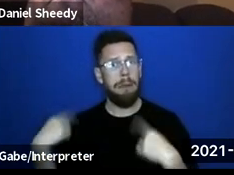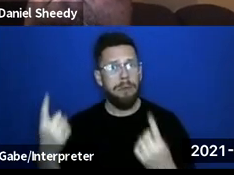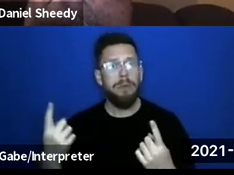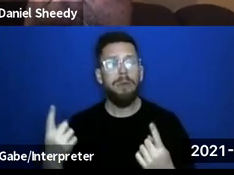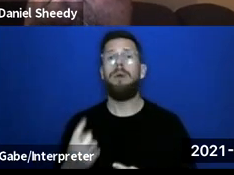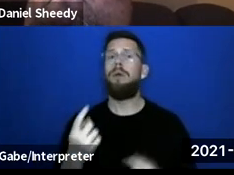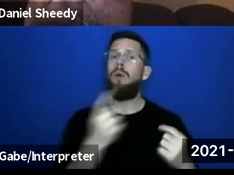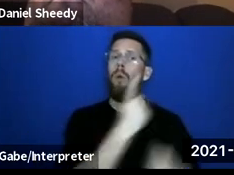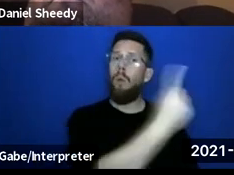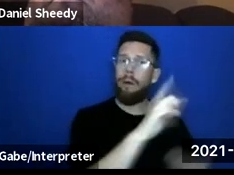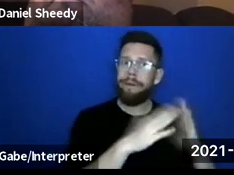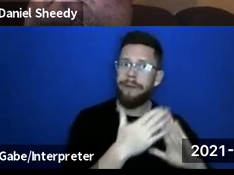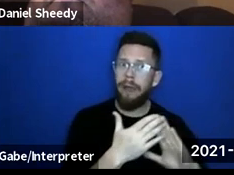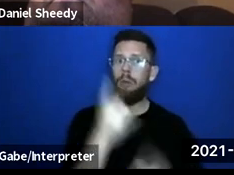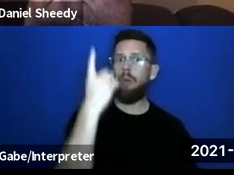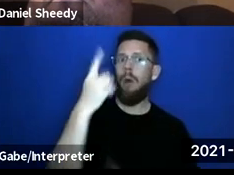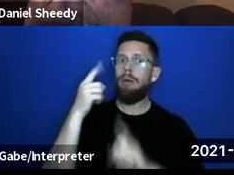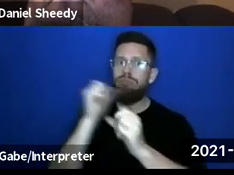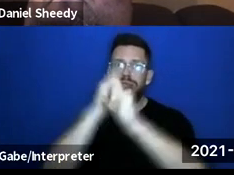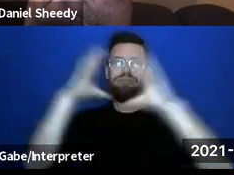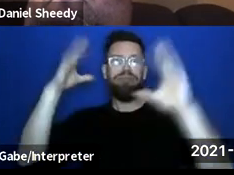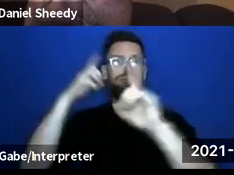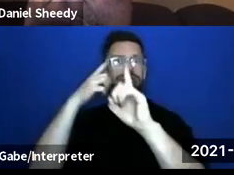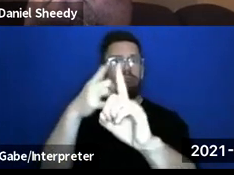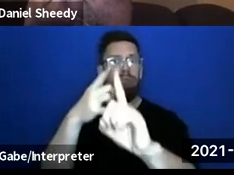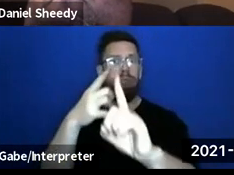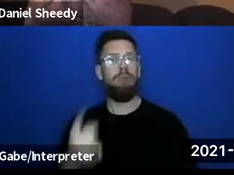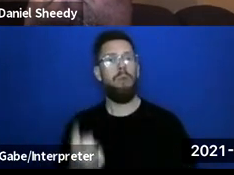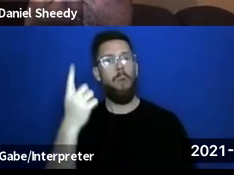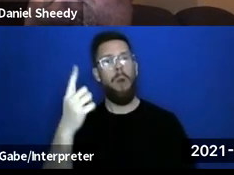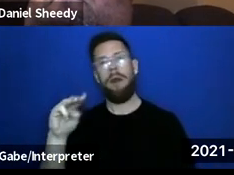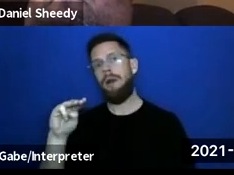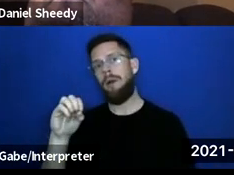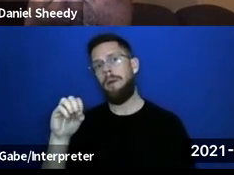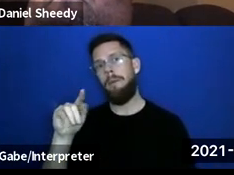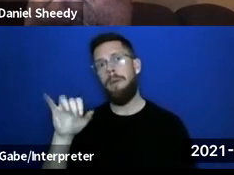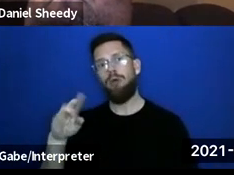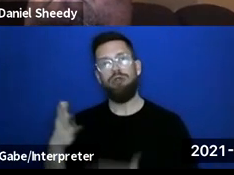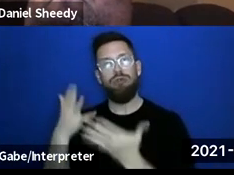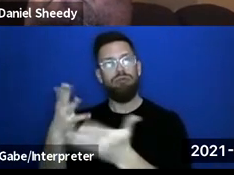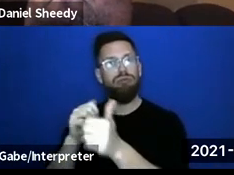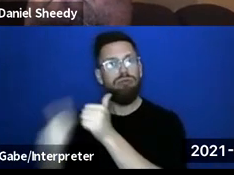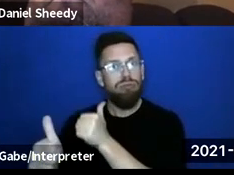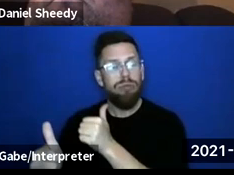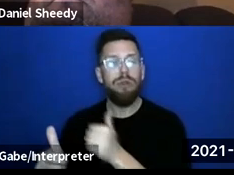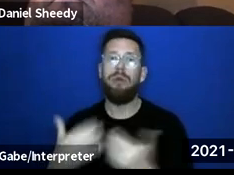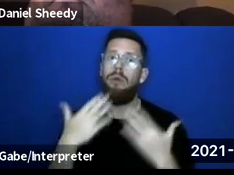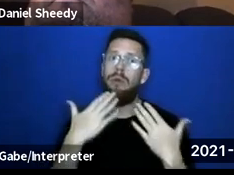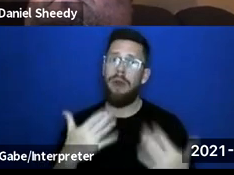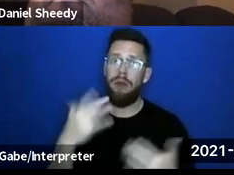dream, one motion. So I want to specifically thank the Board of Selectmen, who are the only ones who can actually move that question forward on the